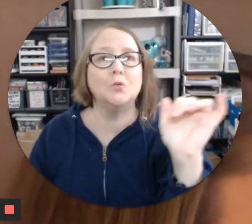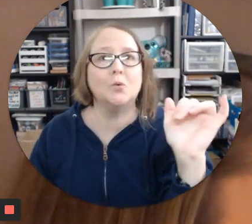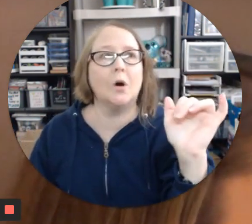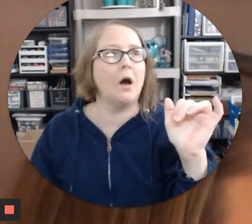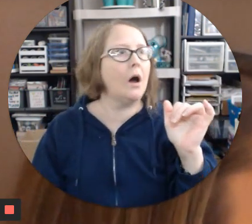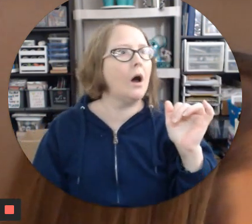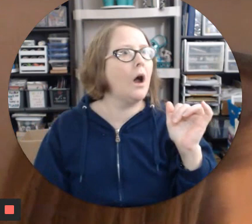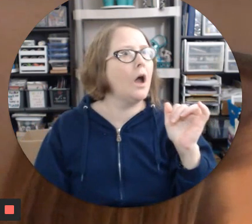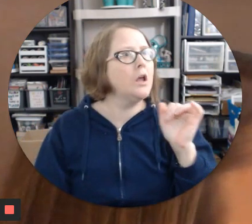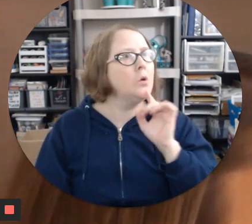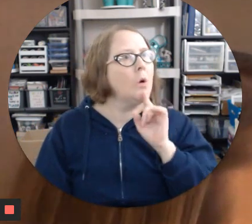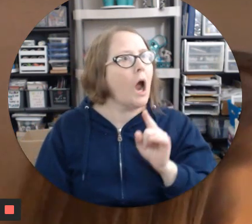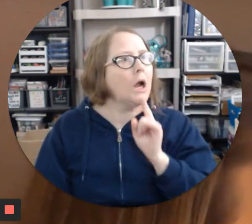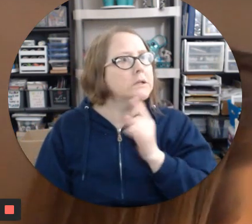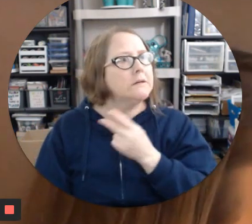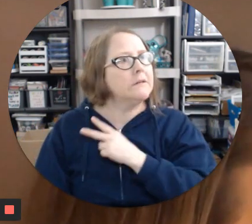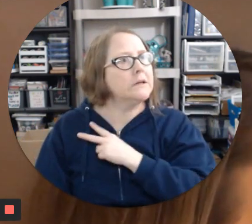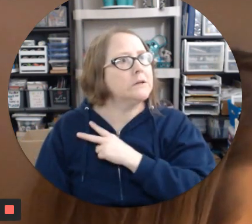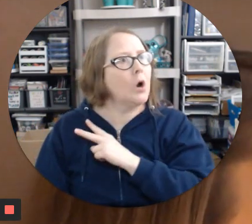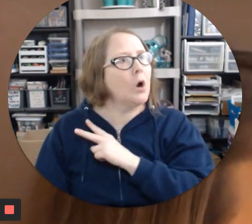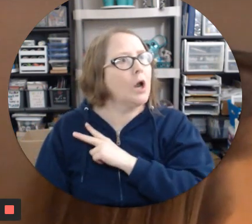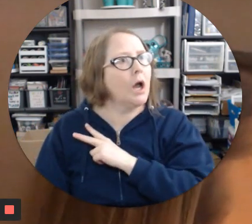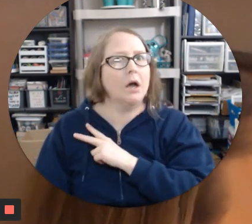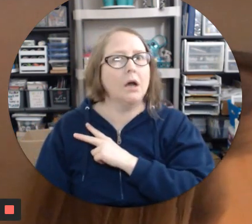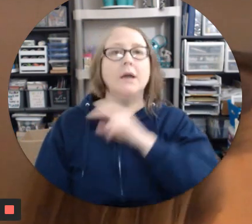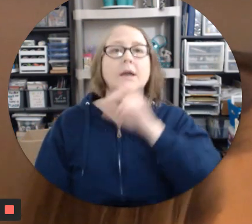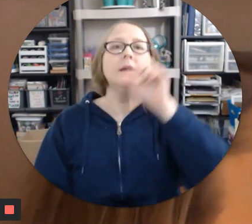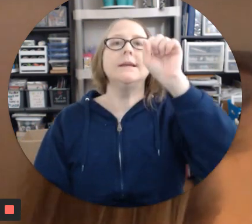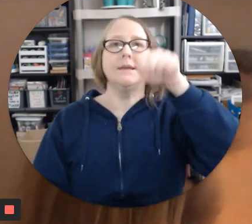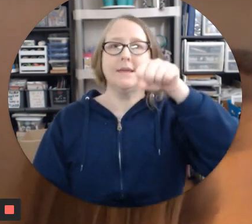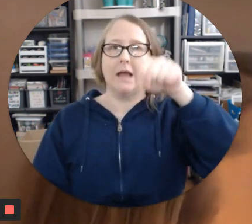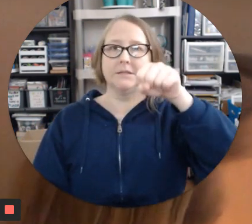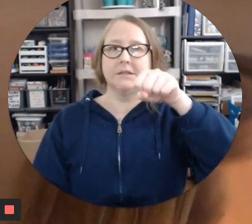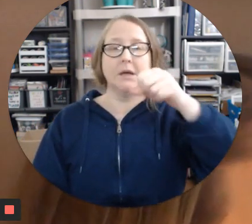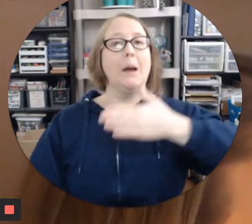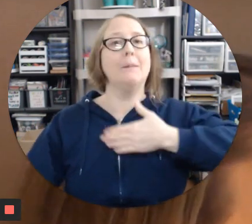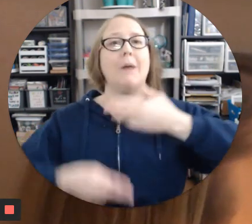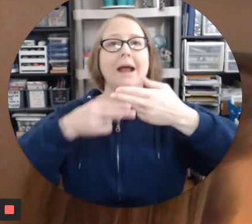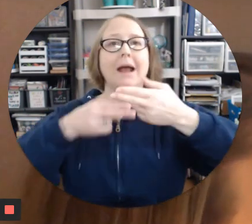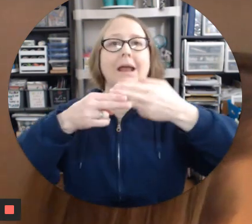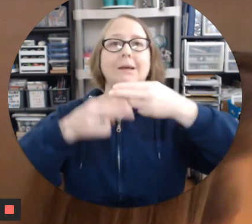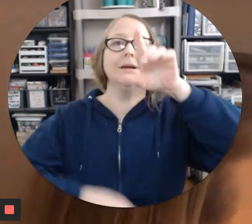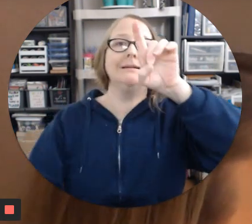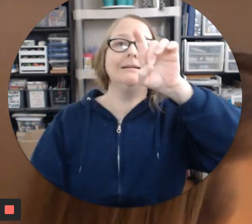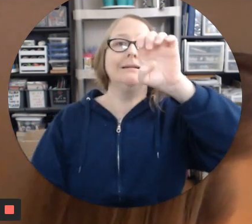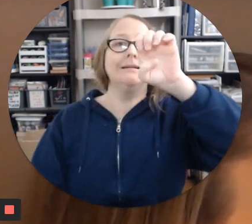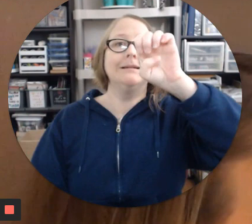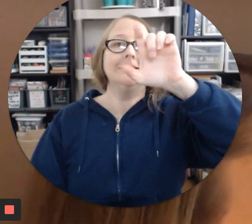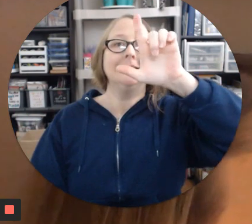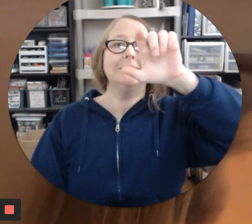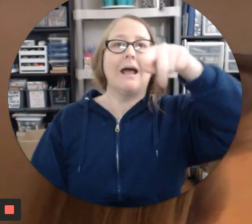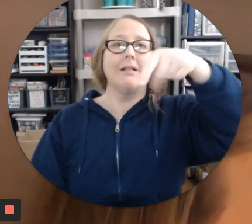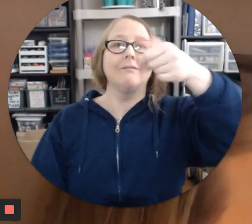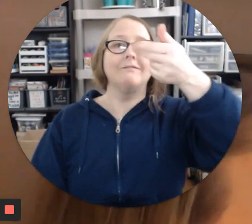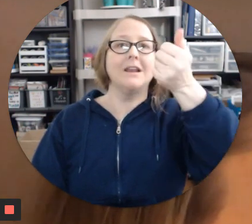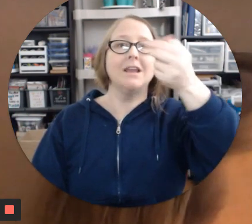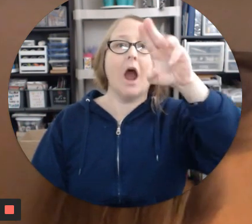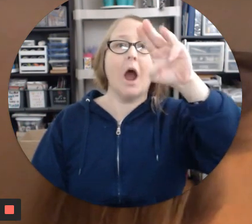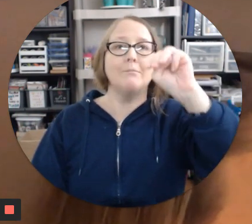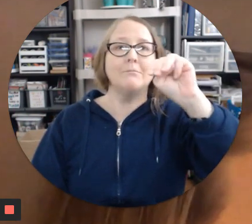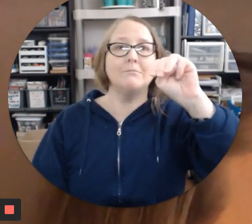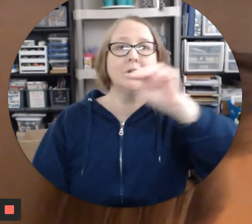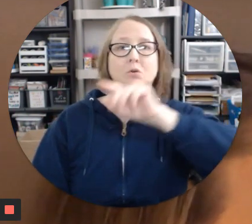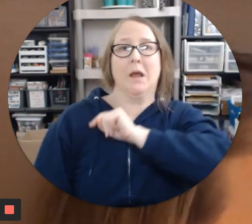are?" said Victoria. "Yes," said Mrs. Twinkle. "My name is Delphinium Twinkle. And if my baby